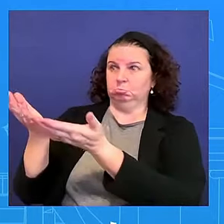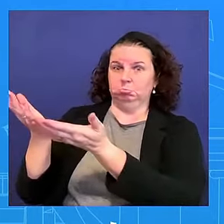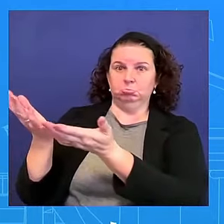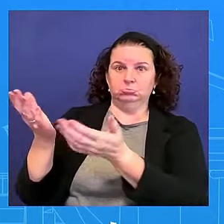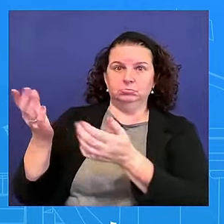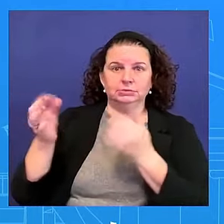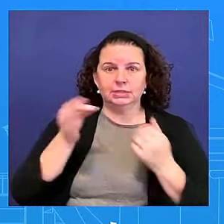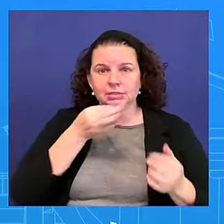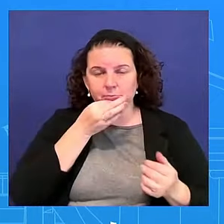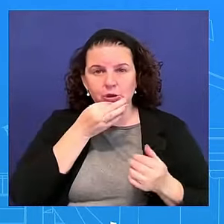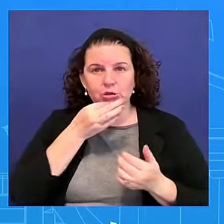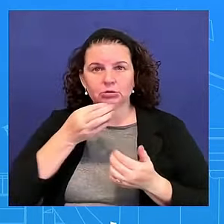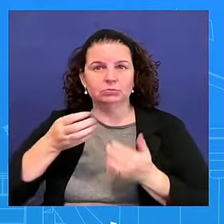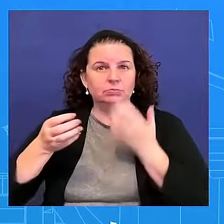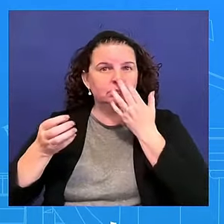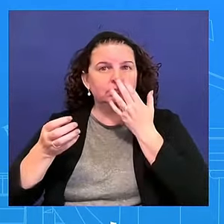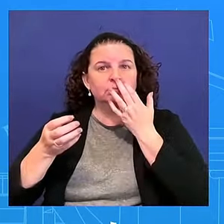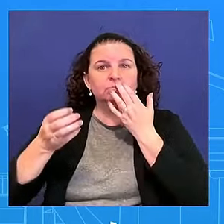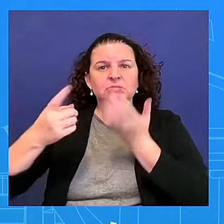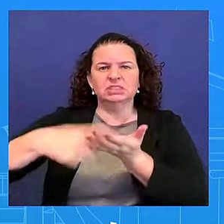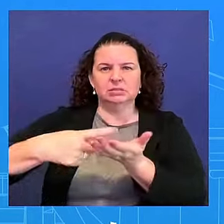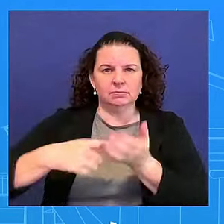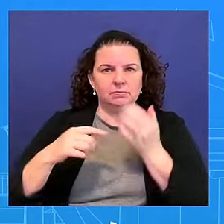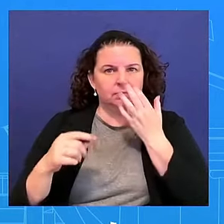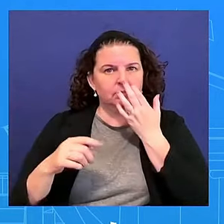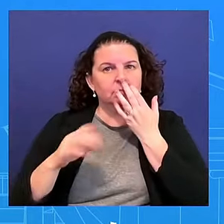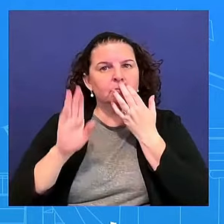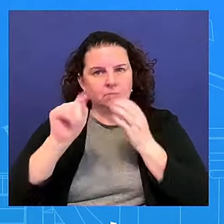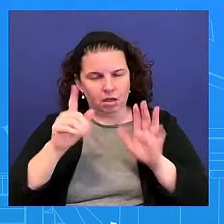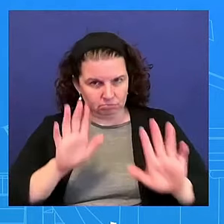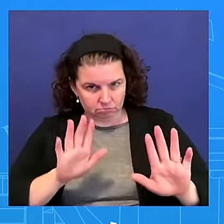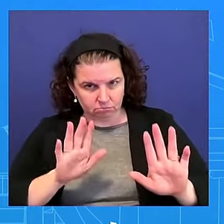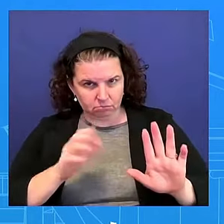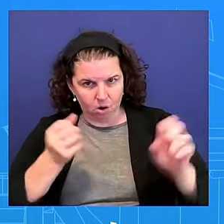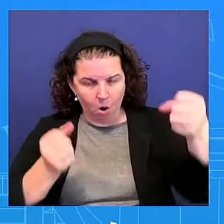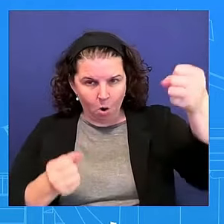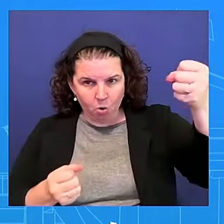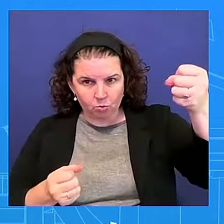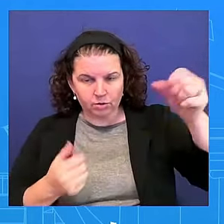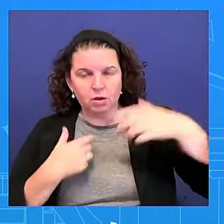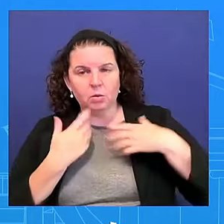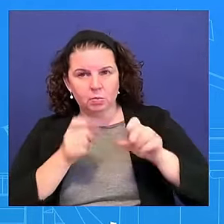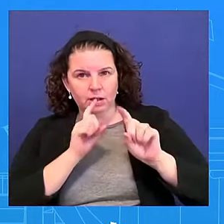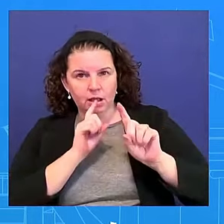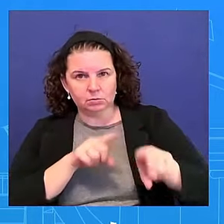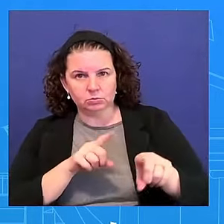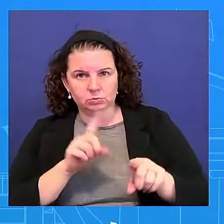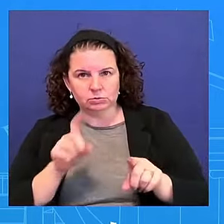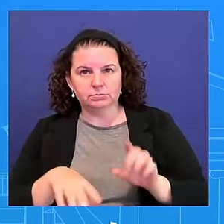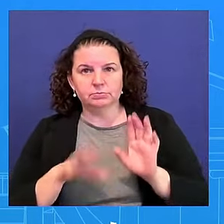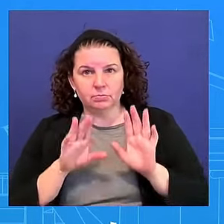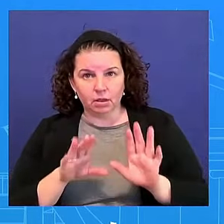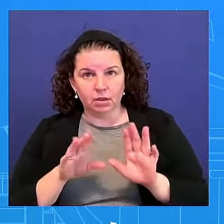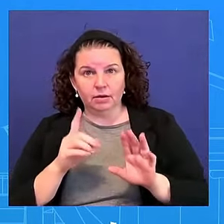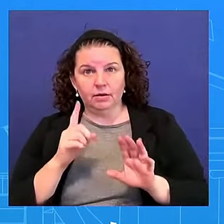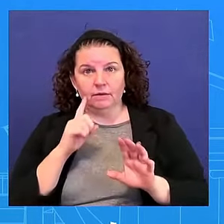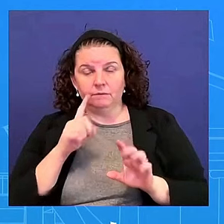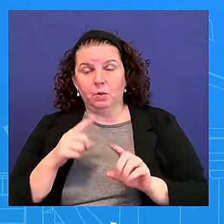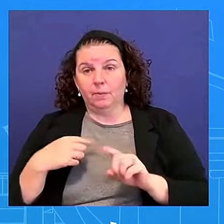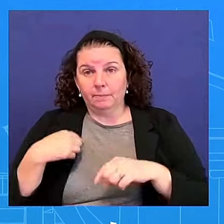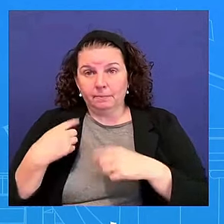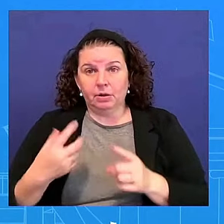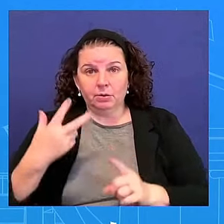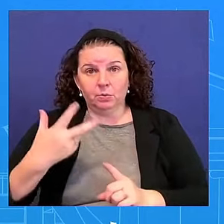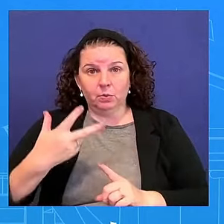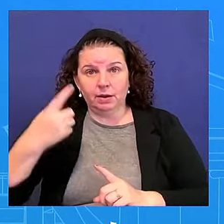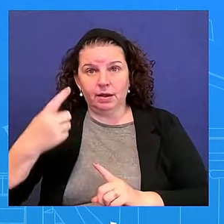I was about to answer your question. Just give me a second. Look, for the past 3.5 years, the president has been out there talking to